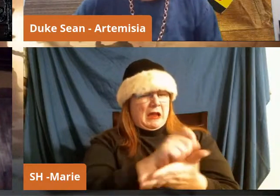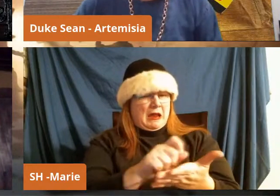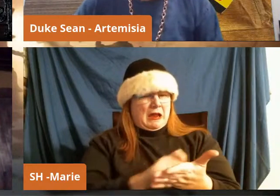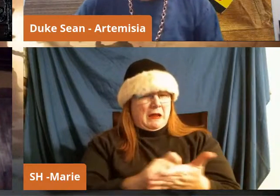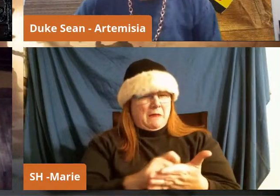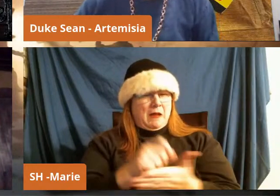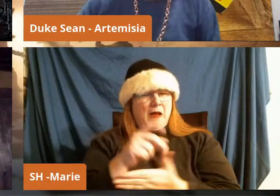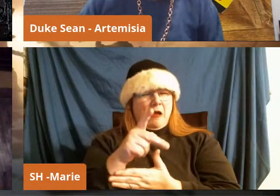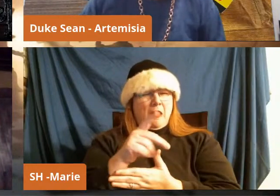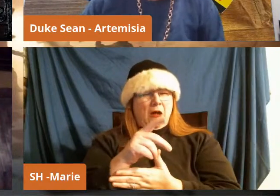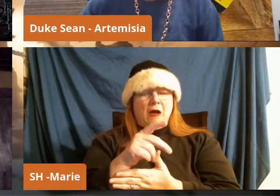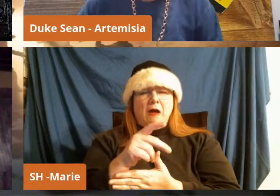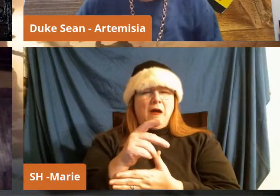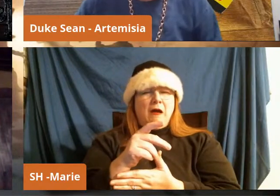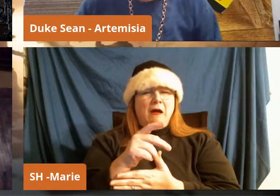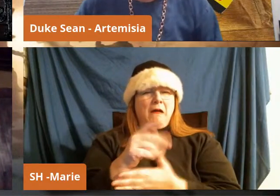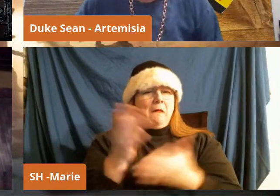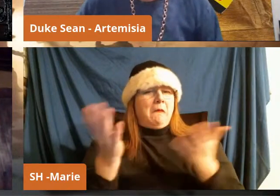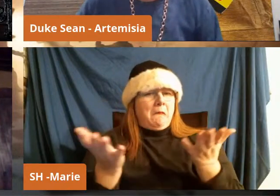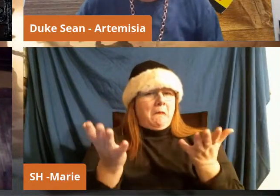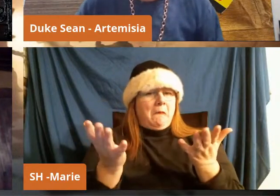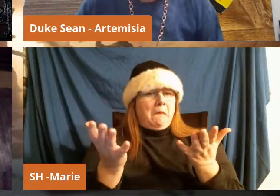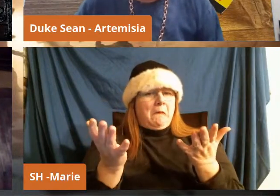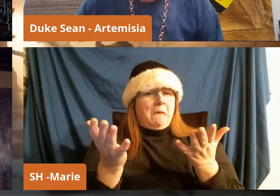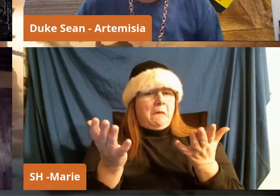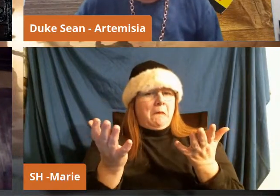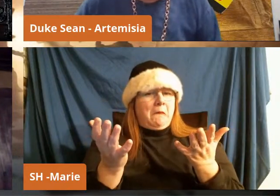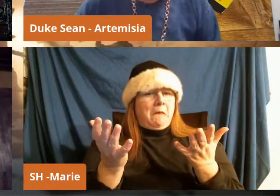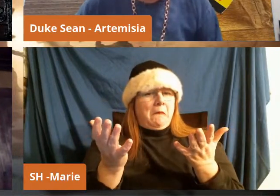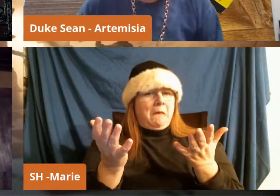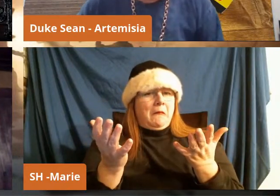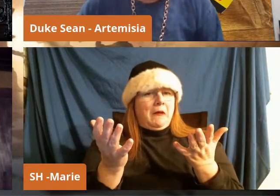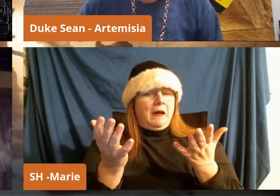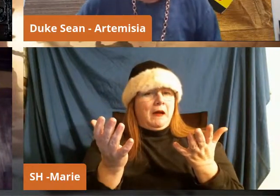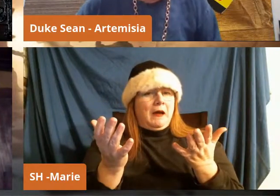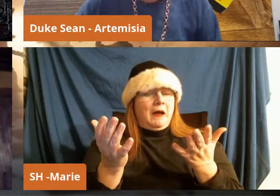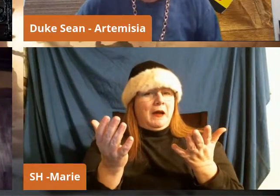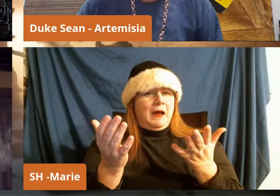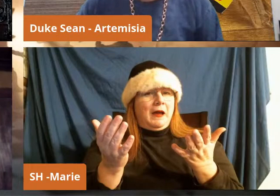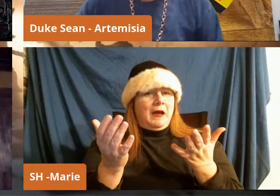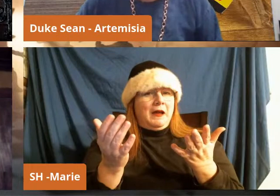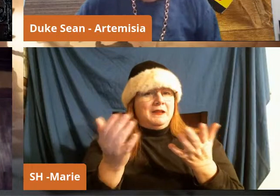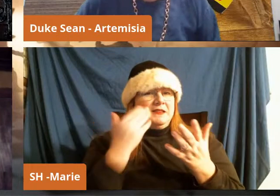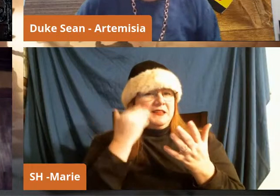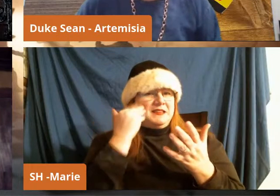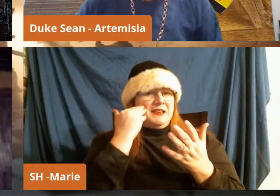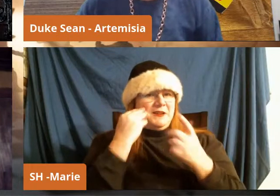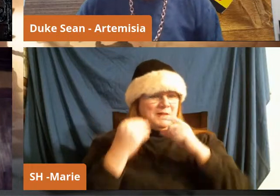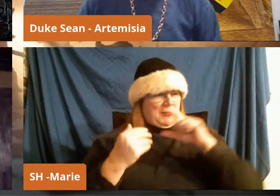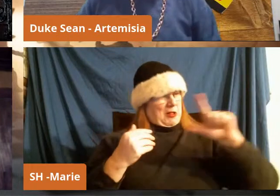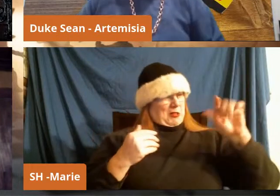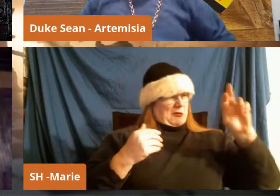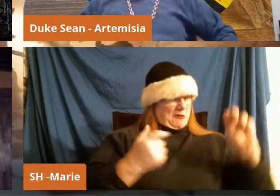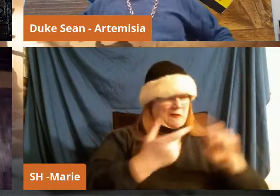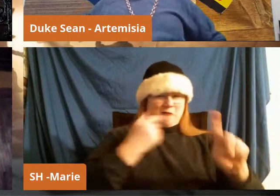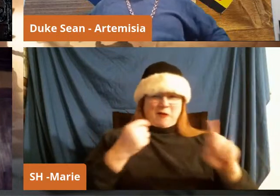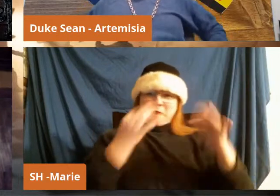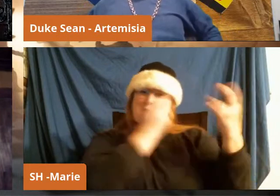arms? Stuff like that. Yeah. Does he know a lute from the flute is my favorite phrase